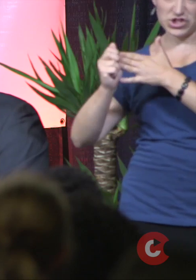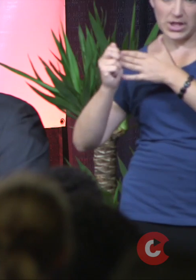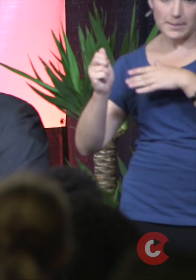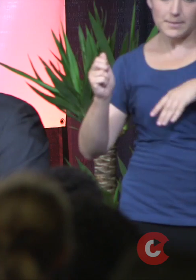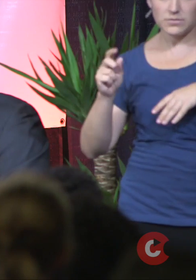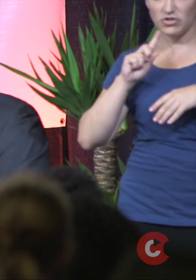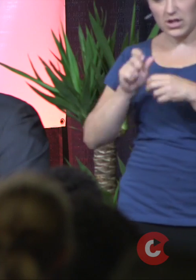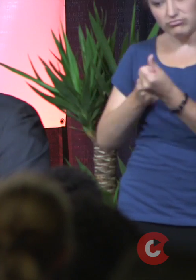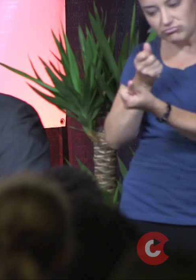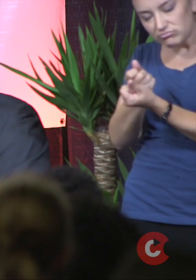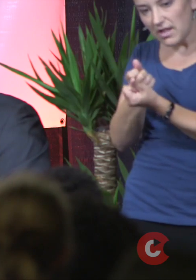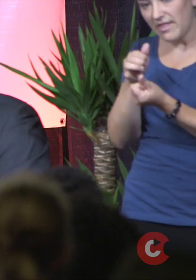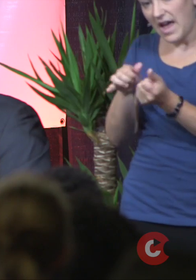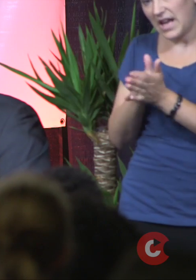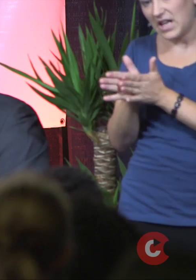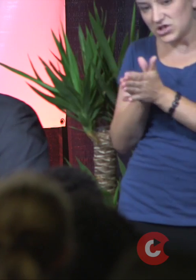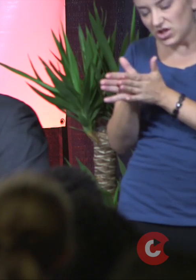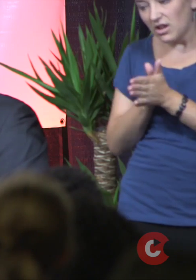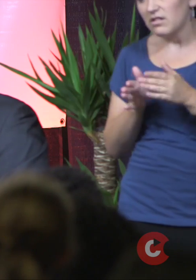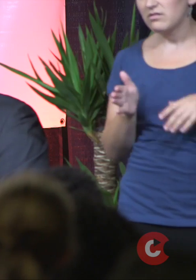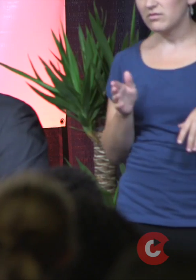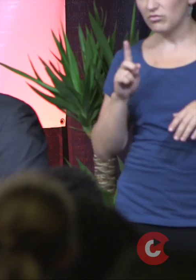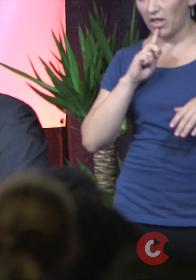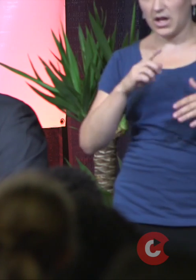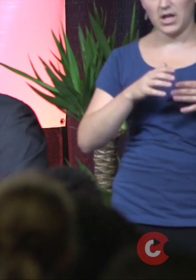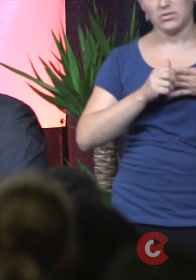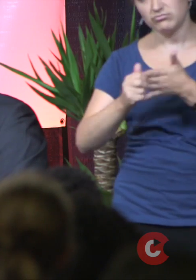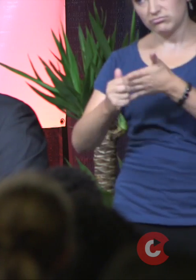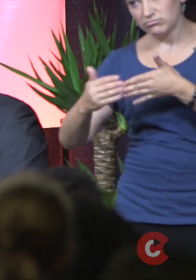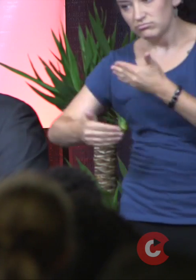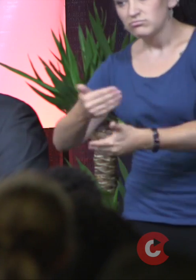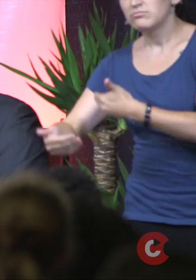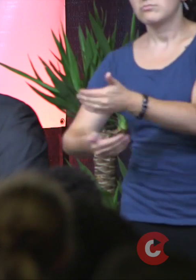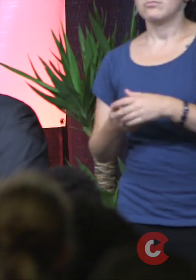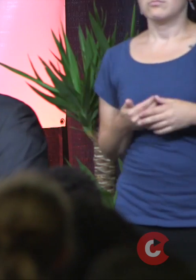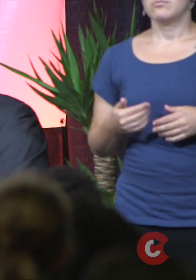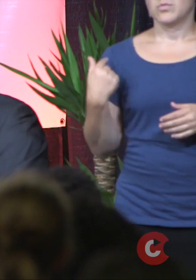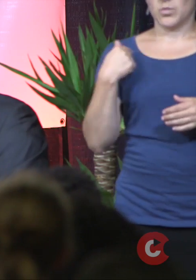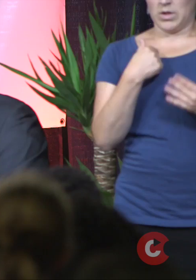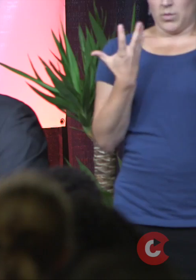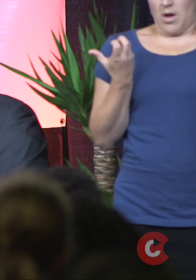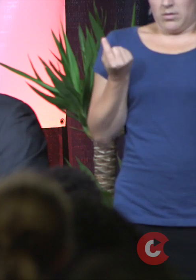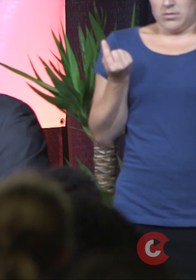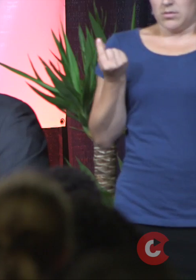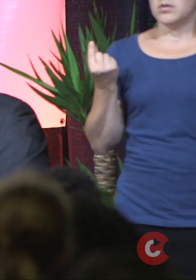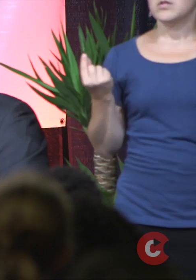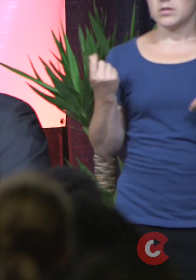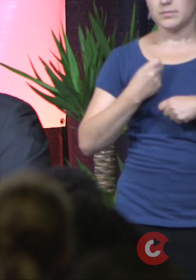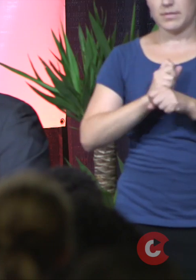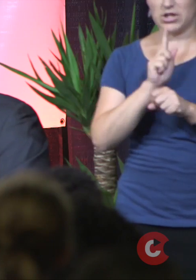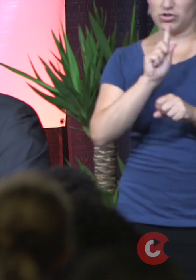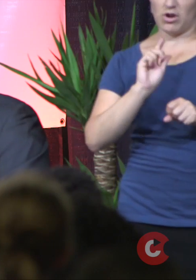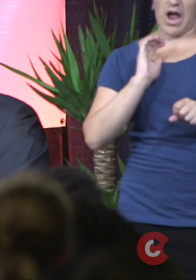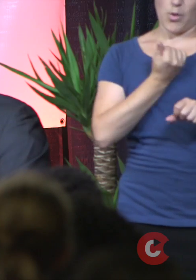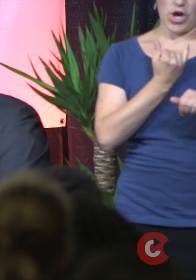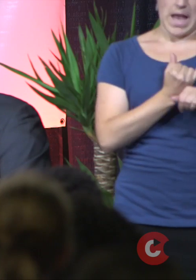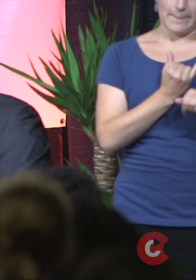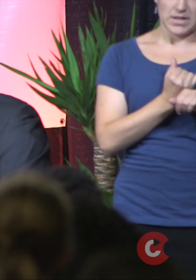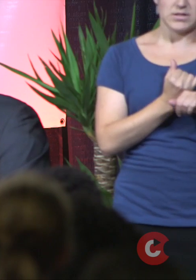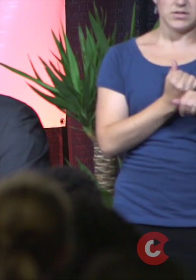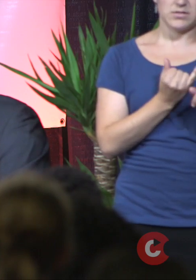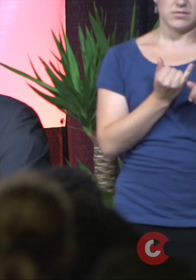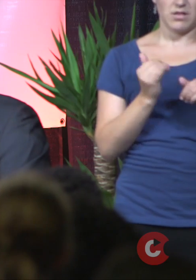to get behind this initiative and to really drive it. What we wanted to do was to make sure that our campuses are